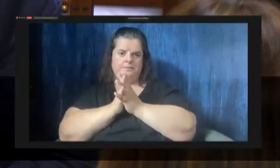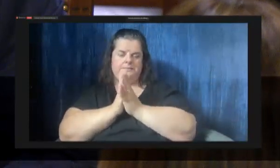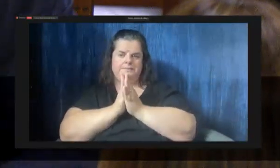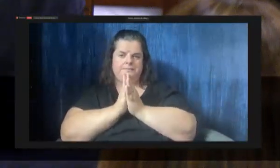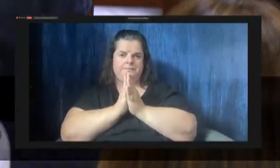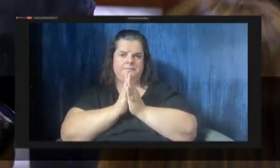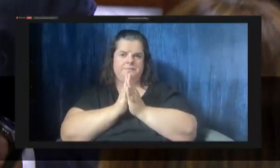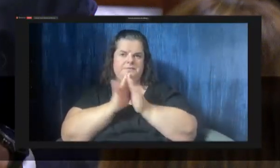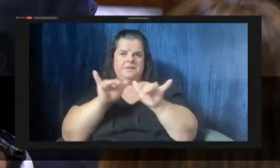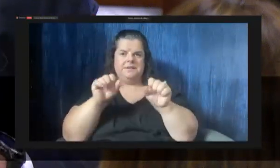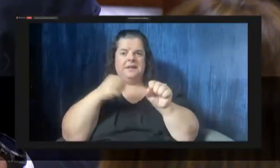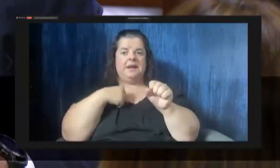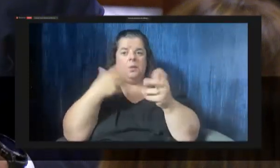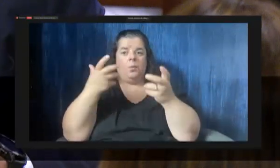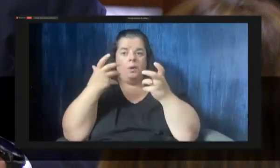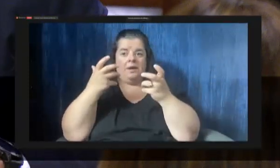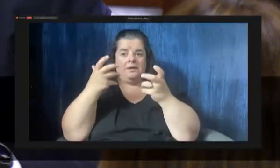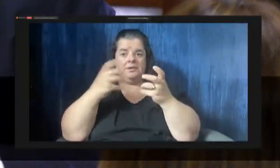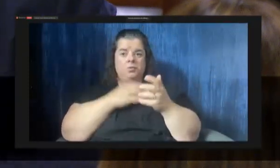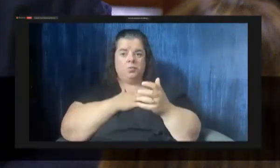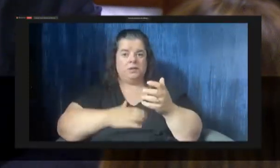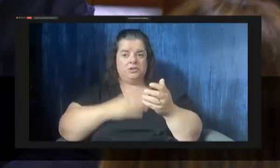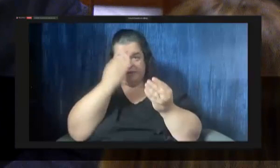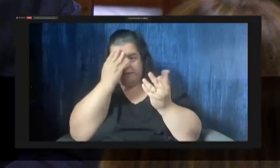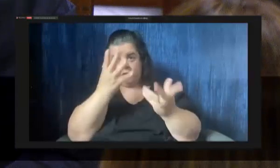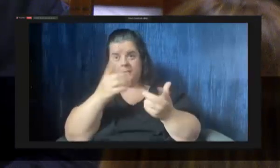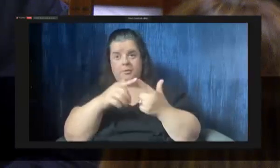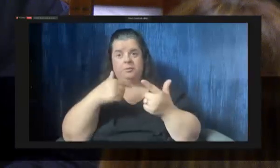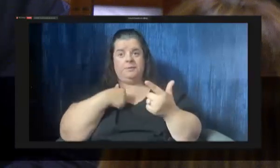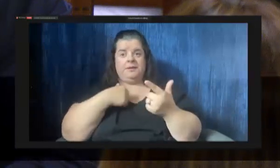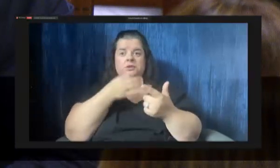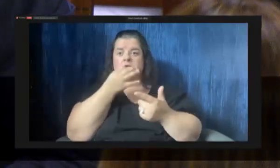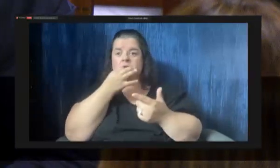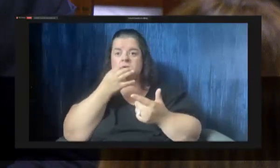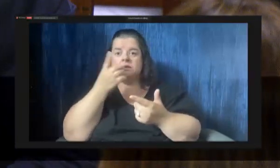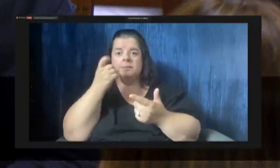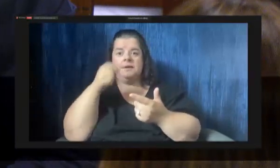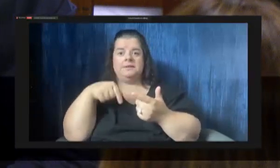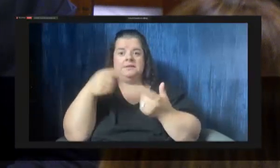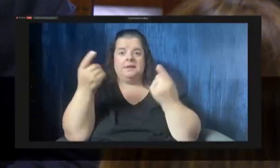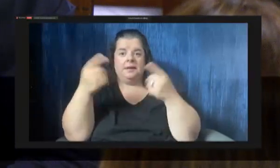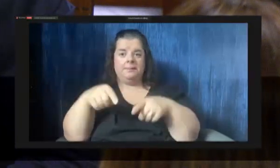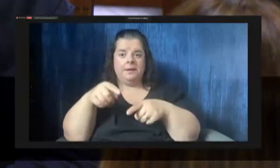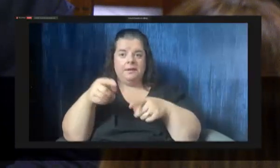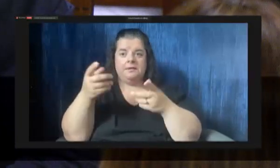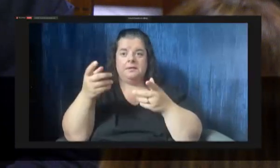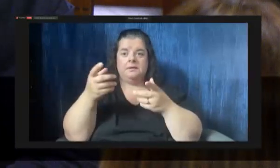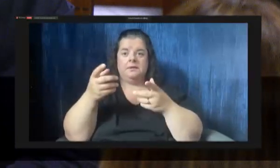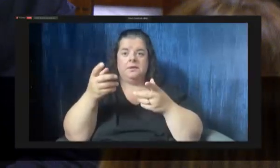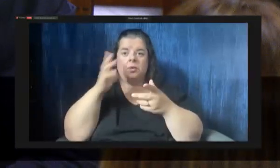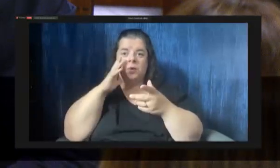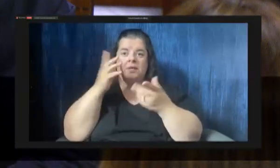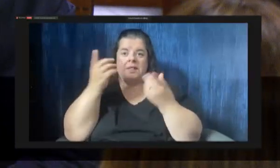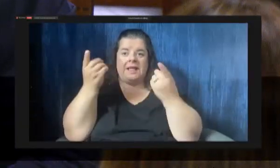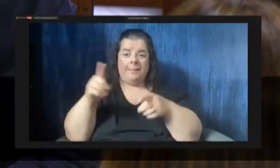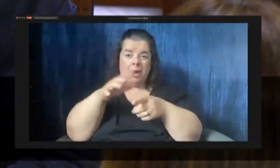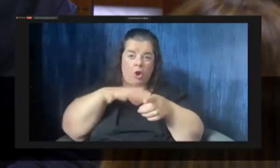So I would like to have been informed a little sooner, especially when this was coming about. This would take place around the residents.